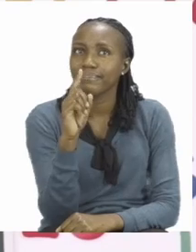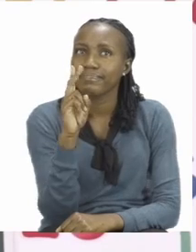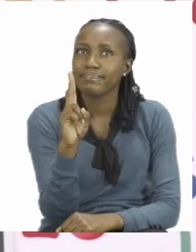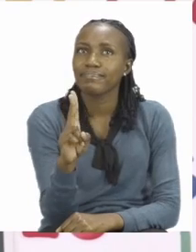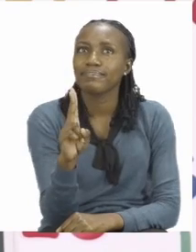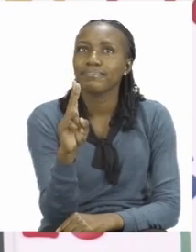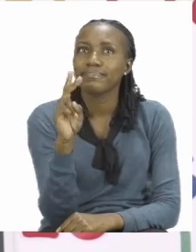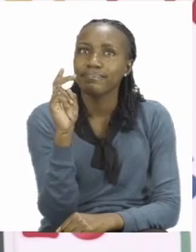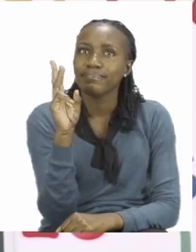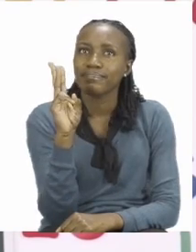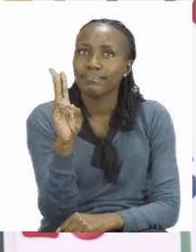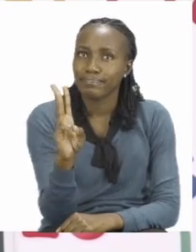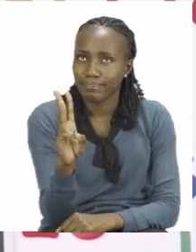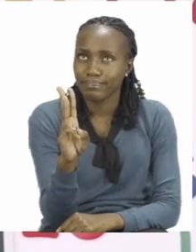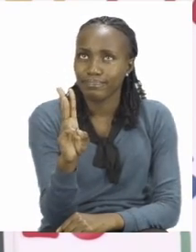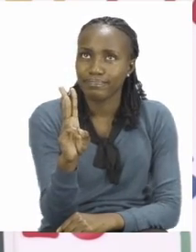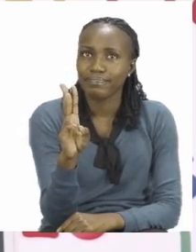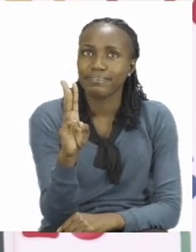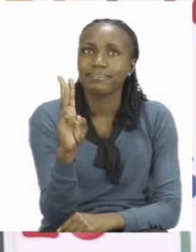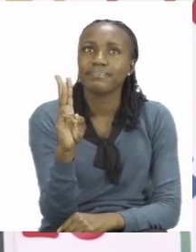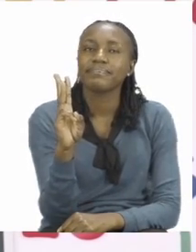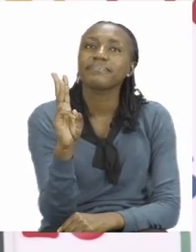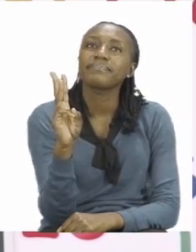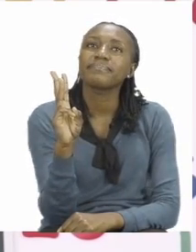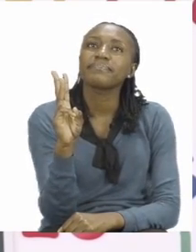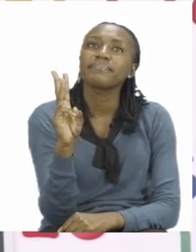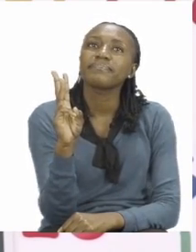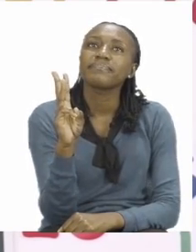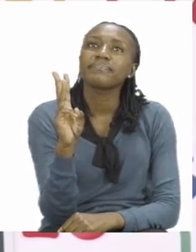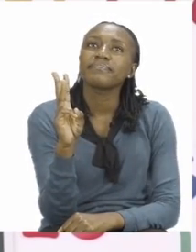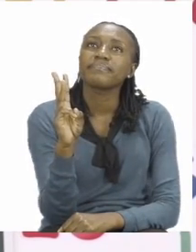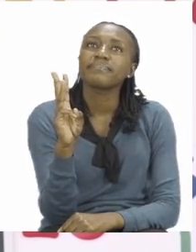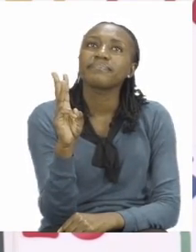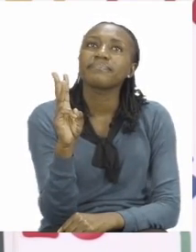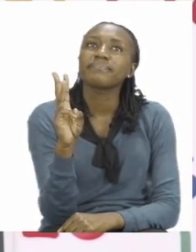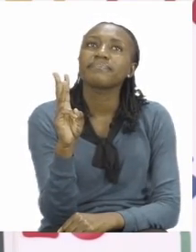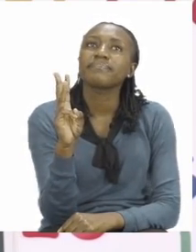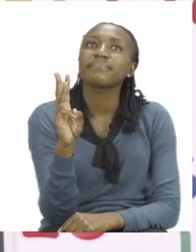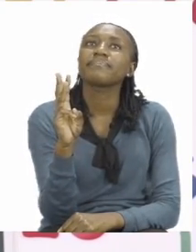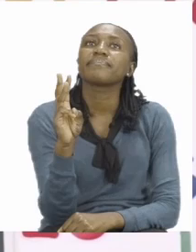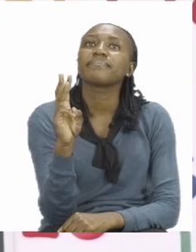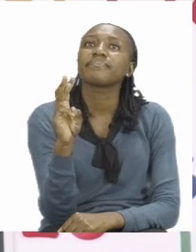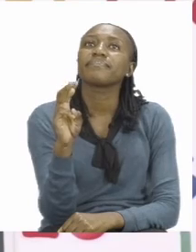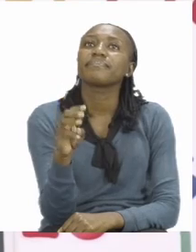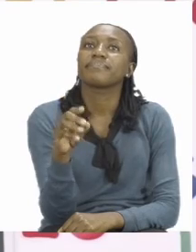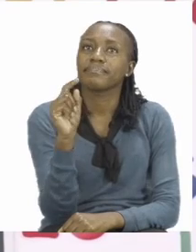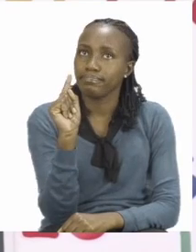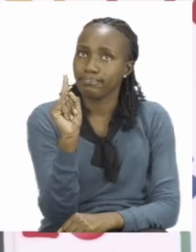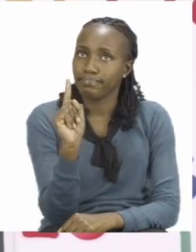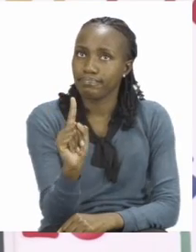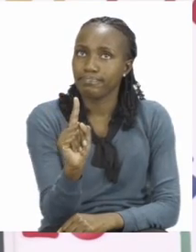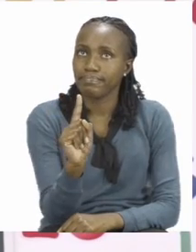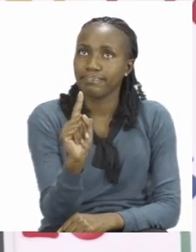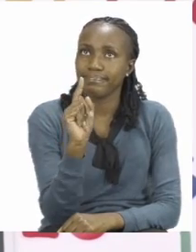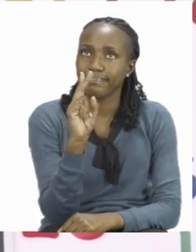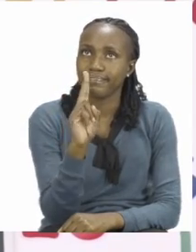1, 2, 3 cupcakes. C has